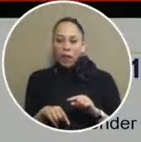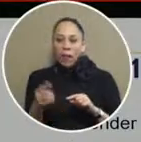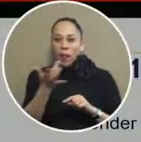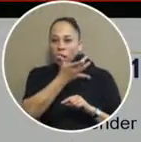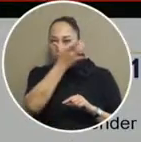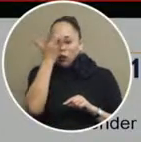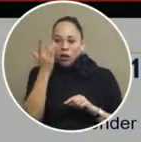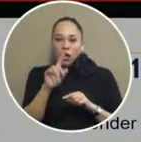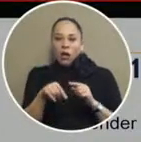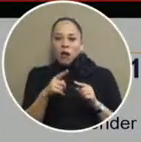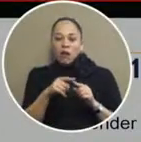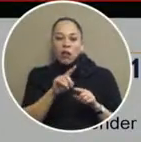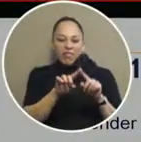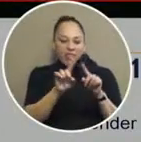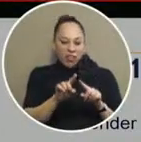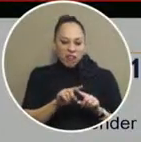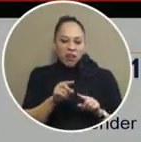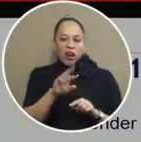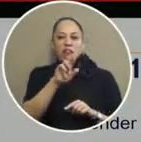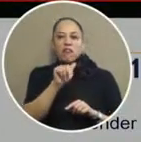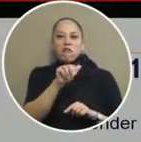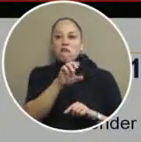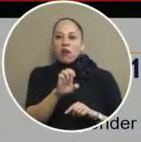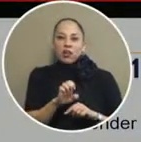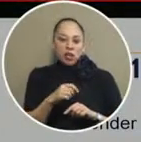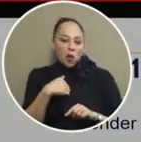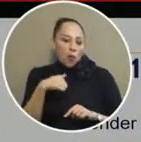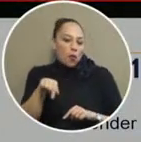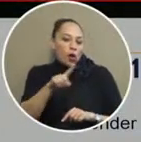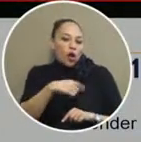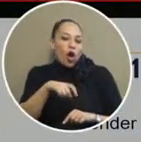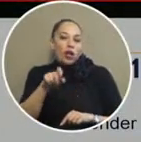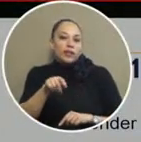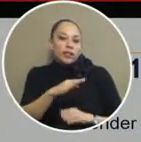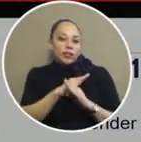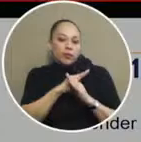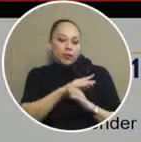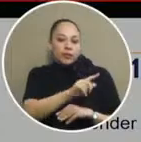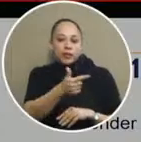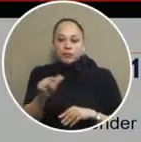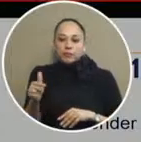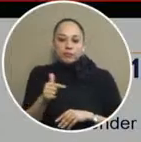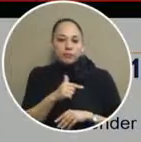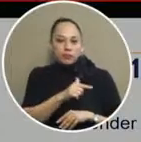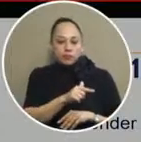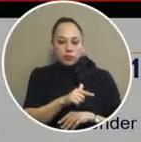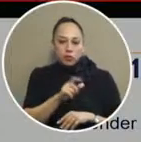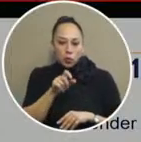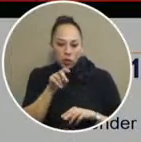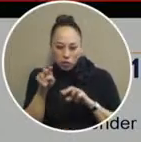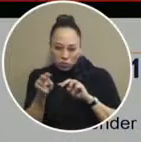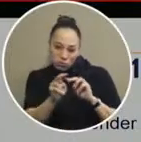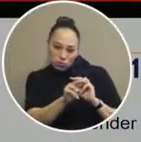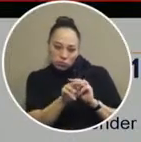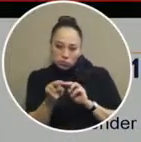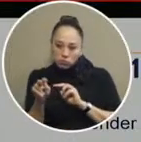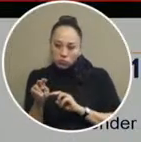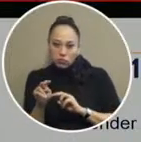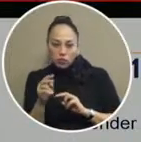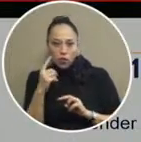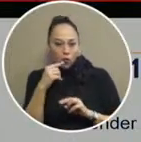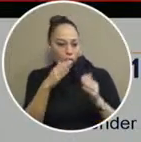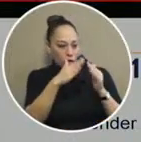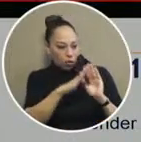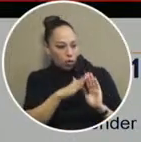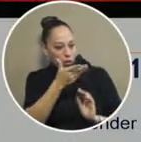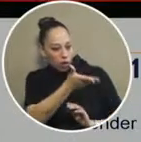forget about the other ethnicities and other races, and we all need to protect each other. We all need to be watching out for our